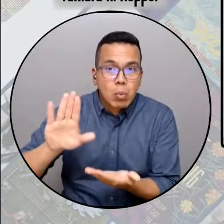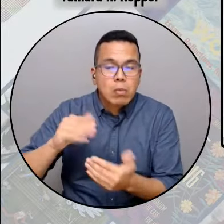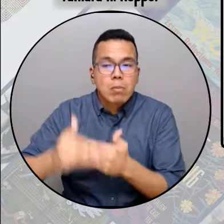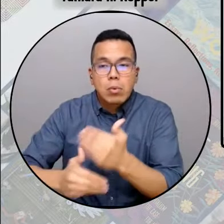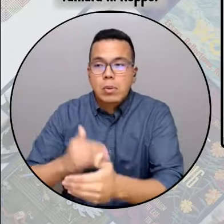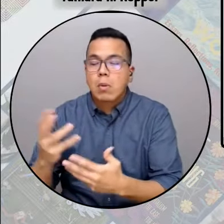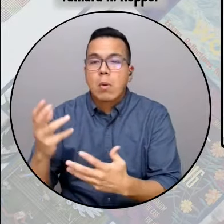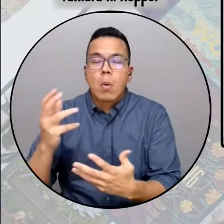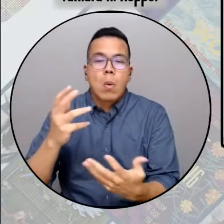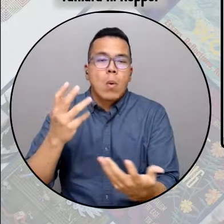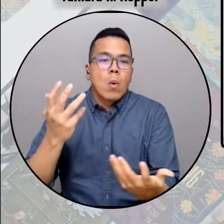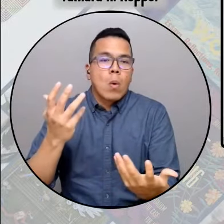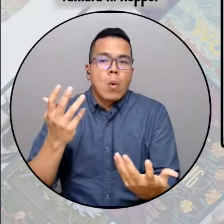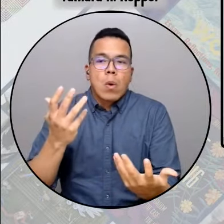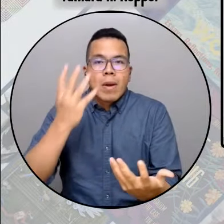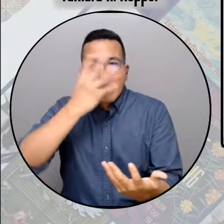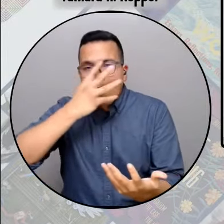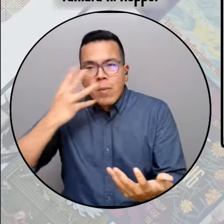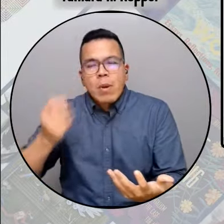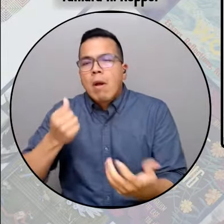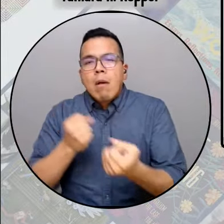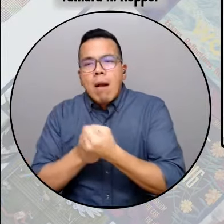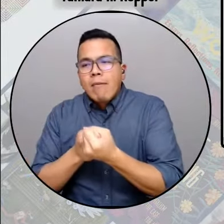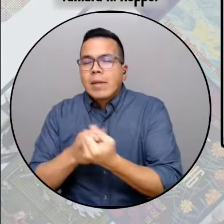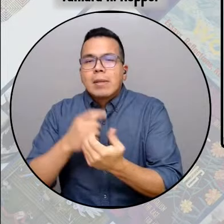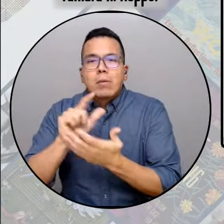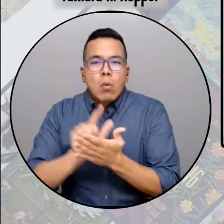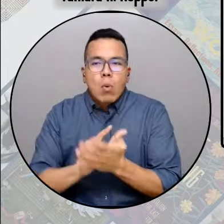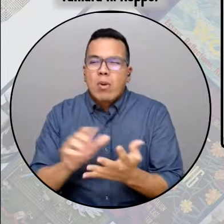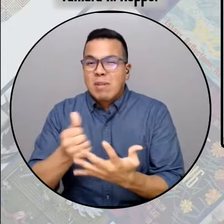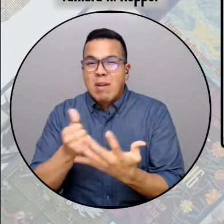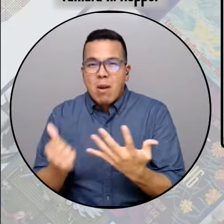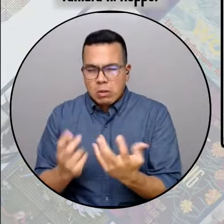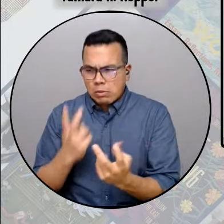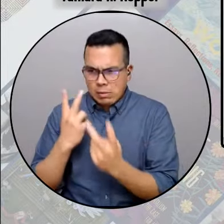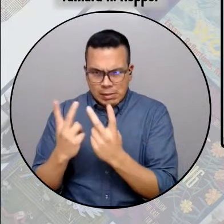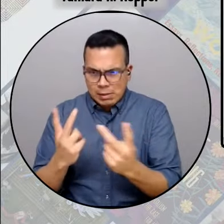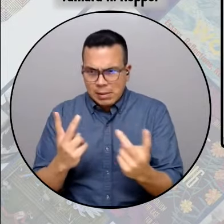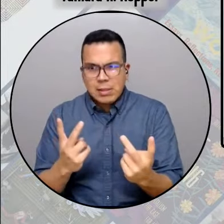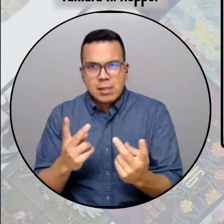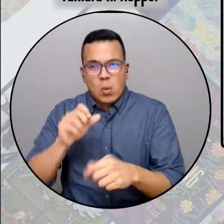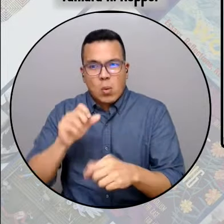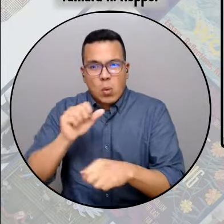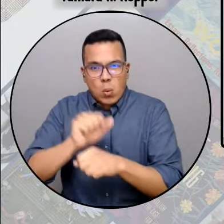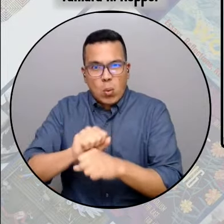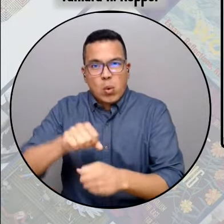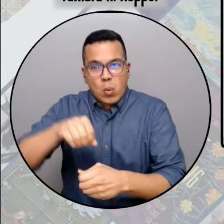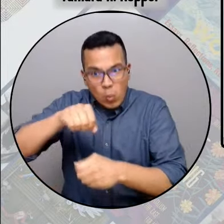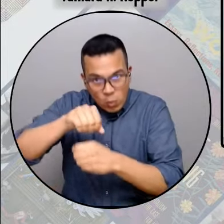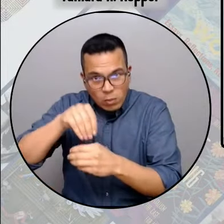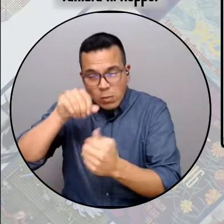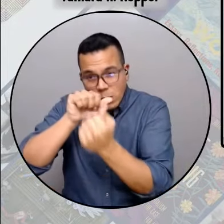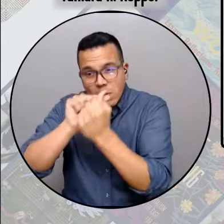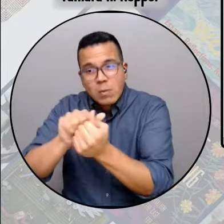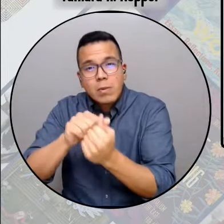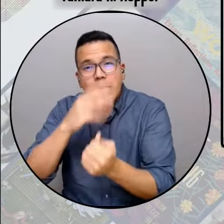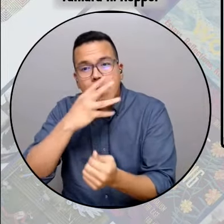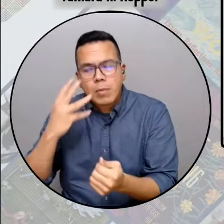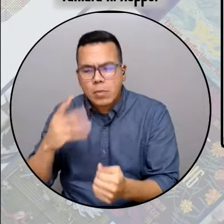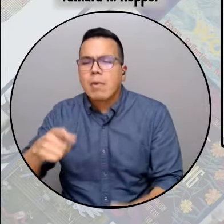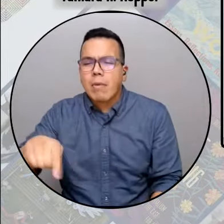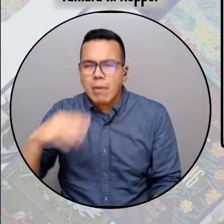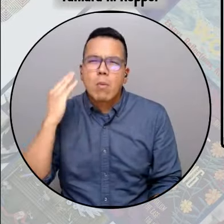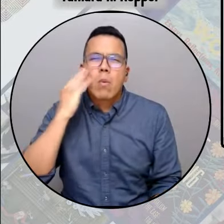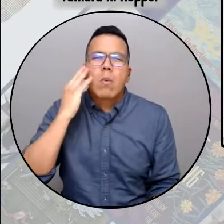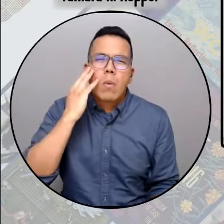immigrants themselves, immigrant rights advocates, lawyers, right, organizers, many of them have a lot of detailed stories